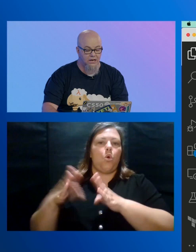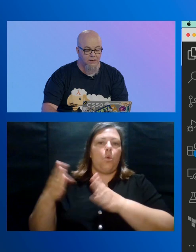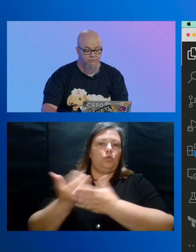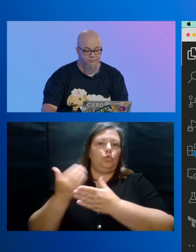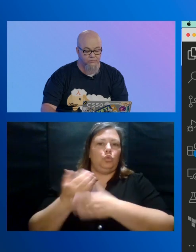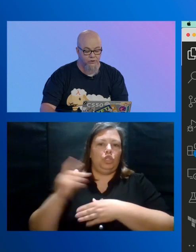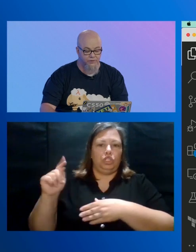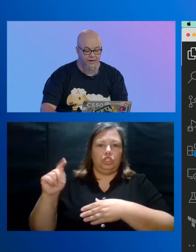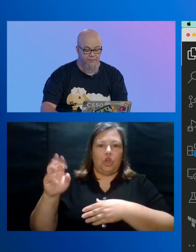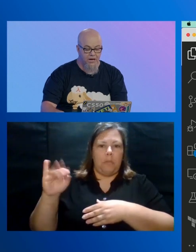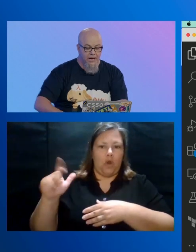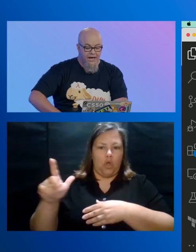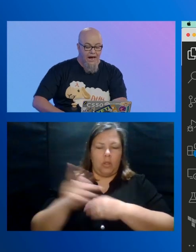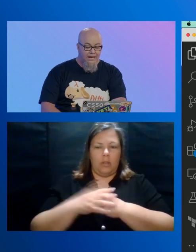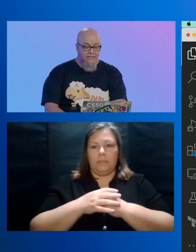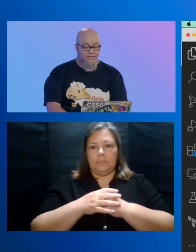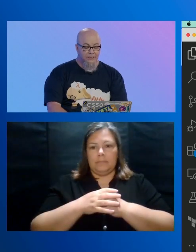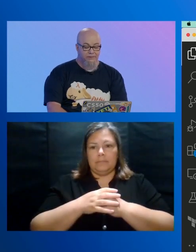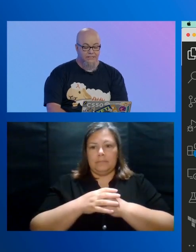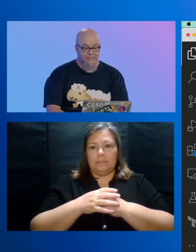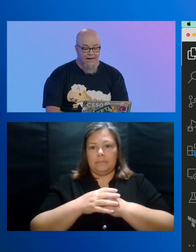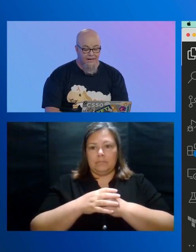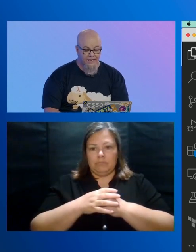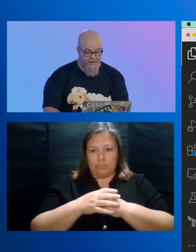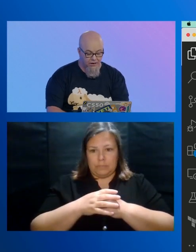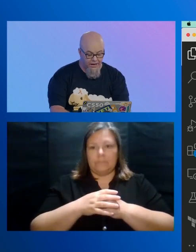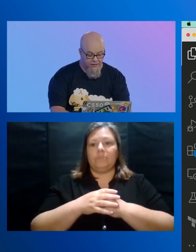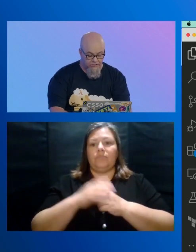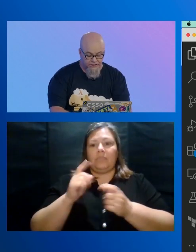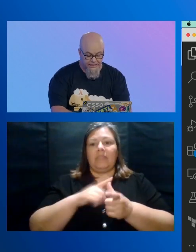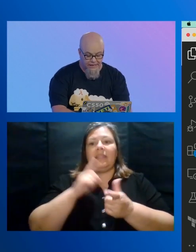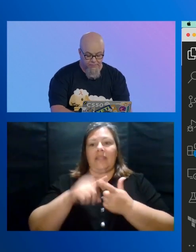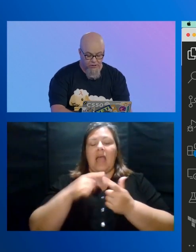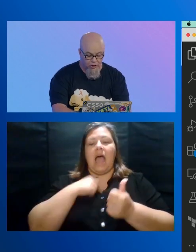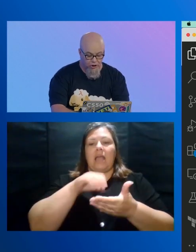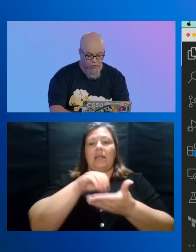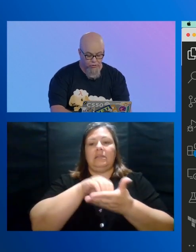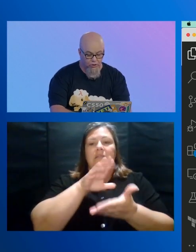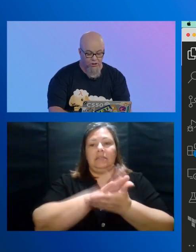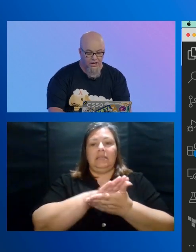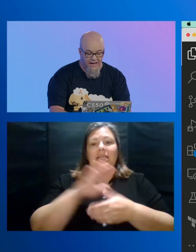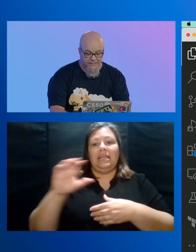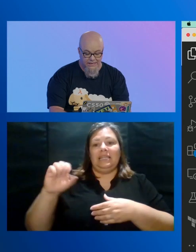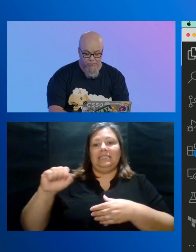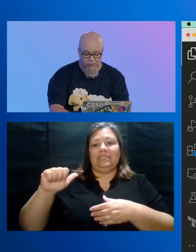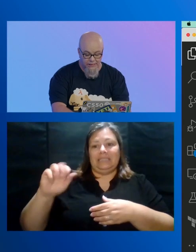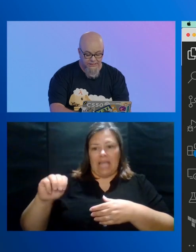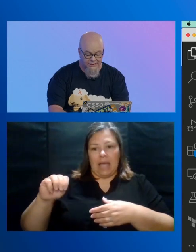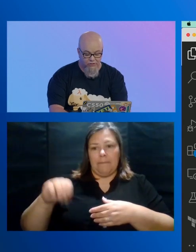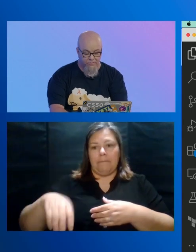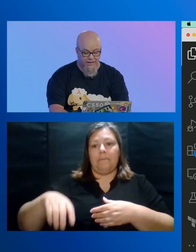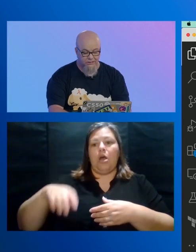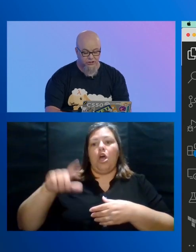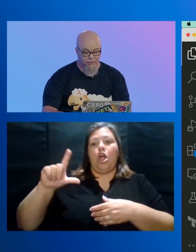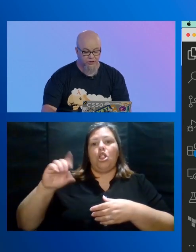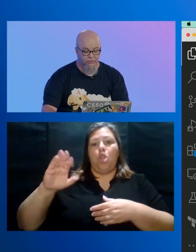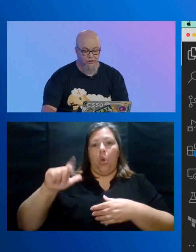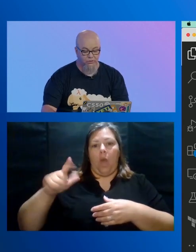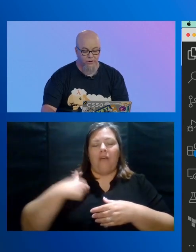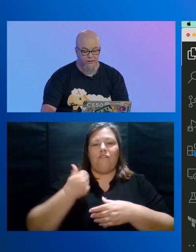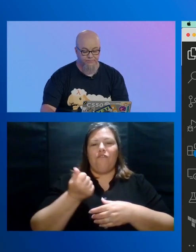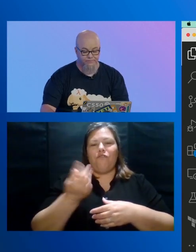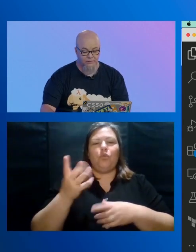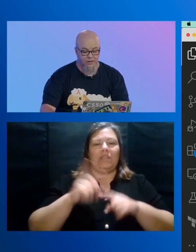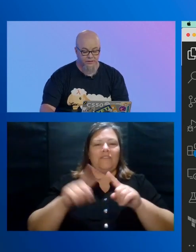and we'll open that up. And I can simply say in here, I can use SAM local, and SAM local has several commands. I'll show them to you